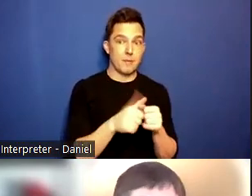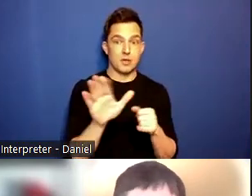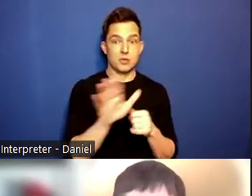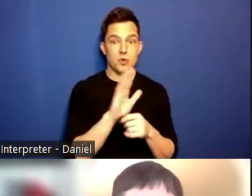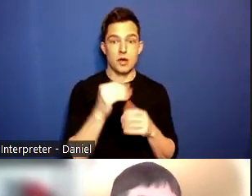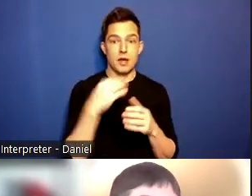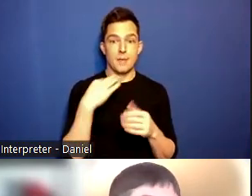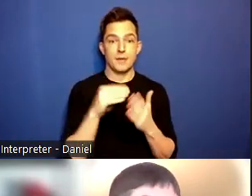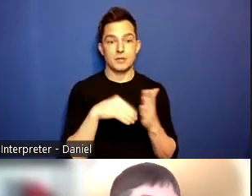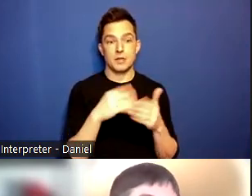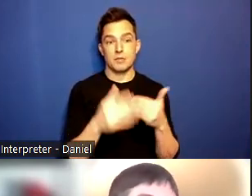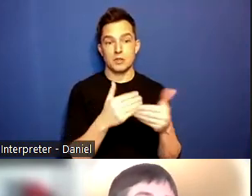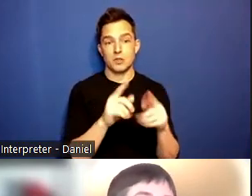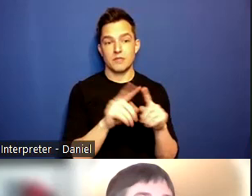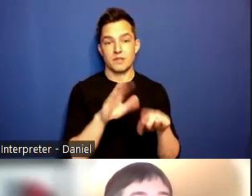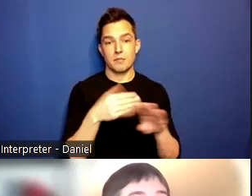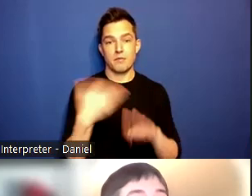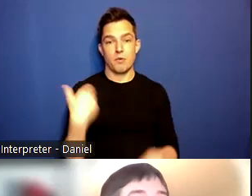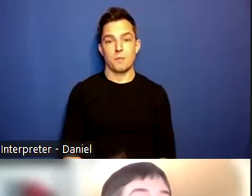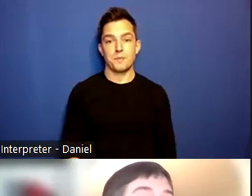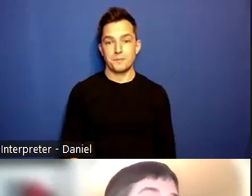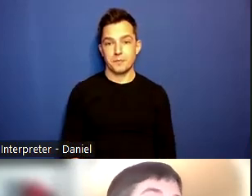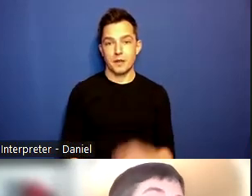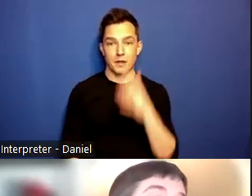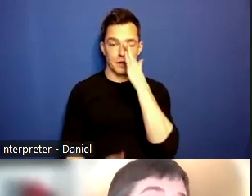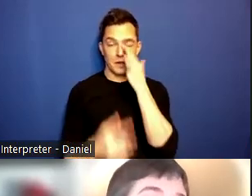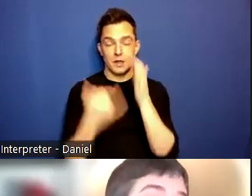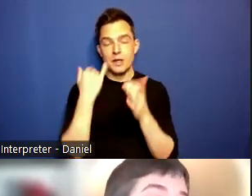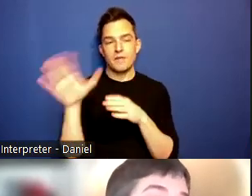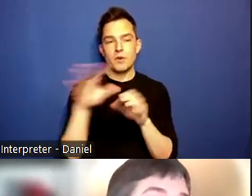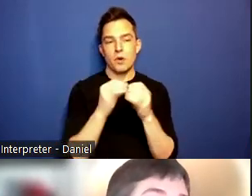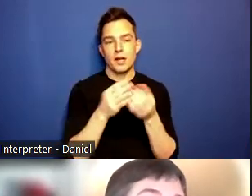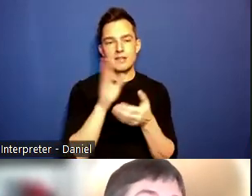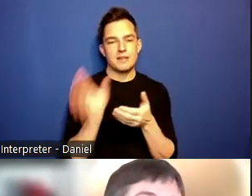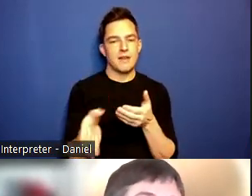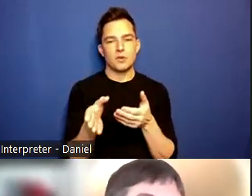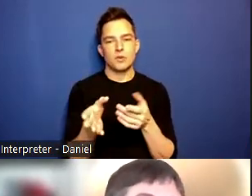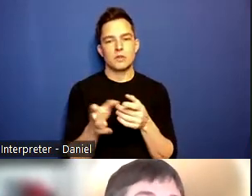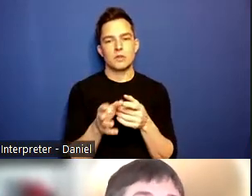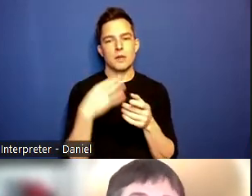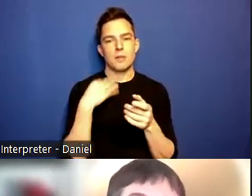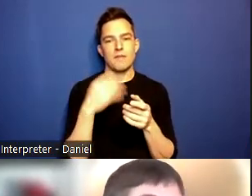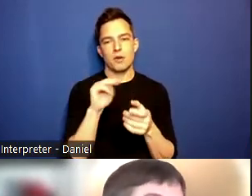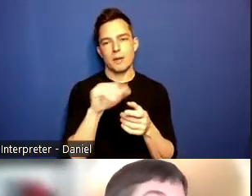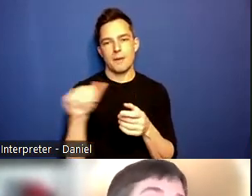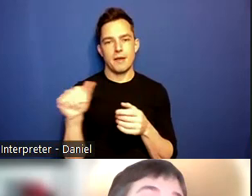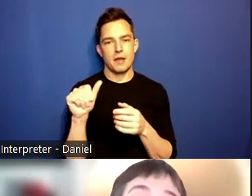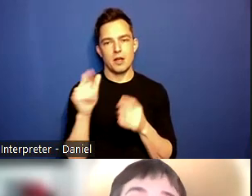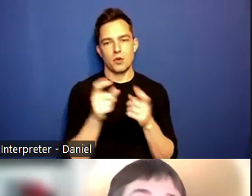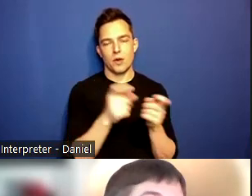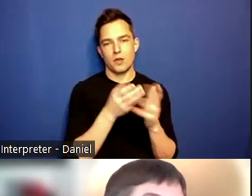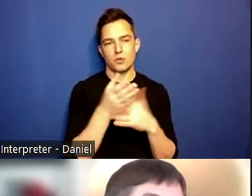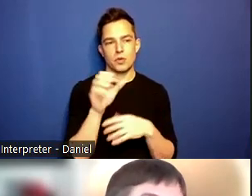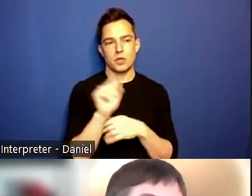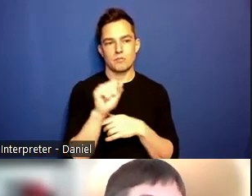is going to be different than it has been. If your organization has never applied to a Mid-Atlantic Arts grant through Smart Simple,